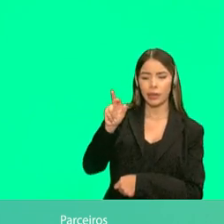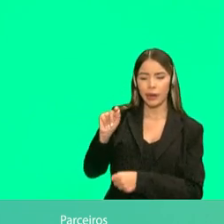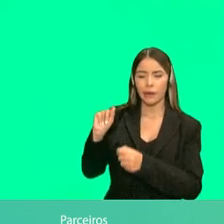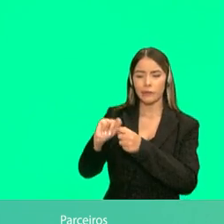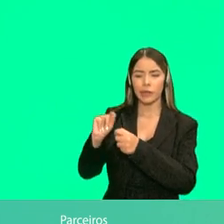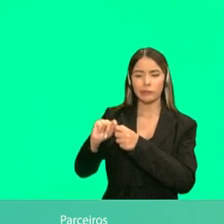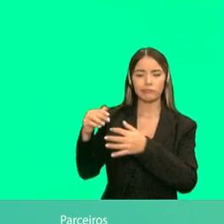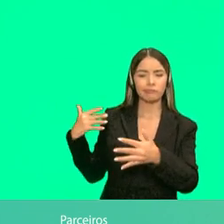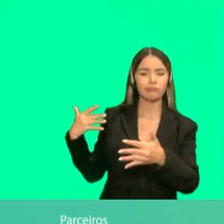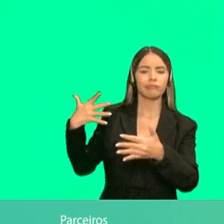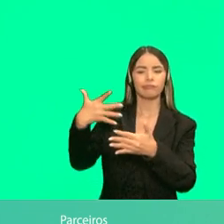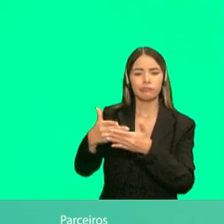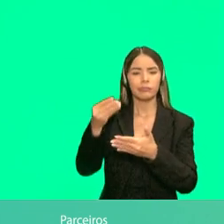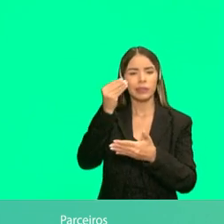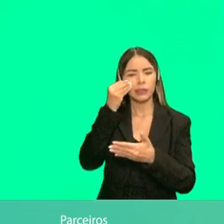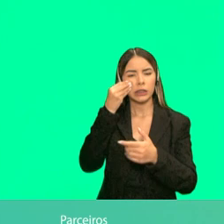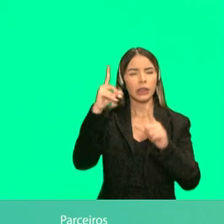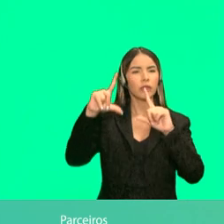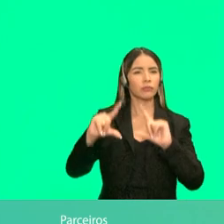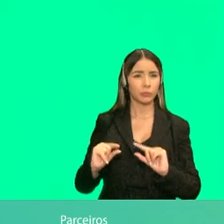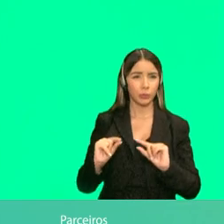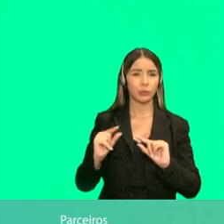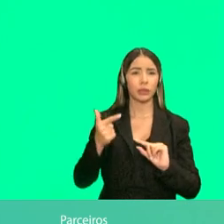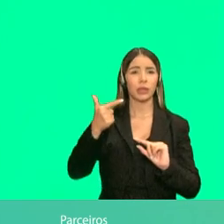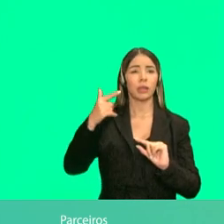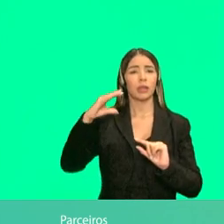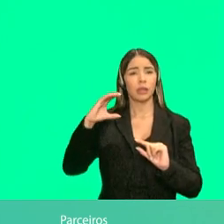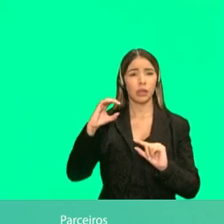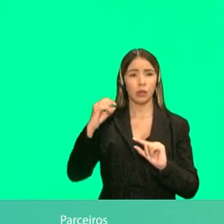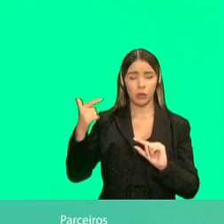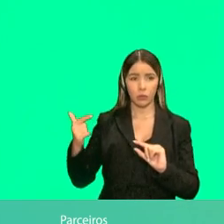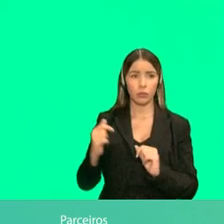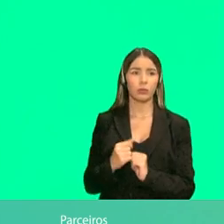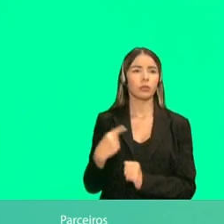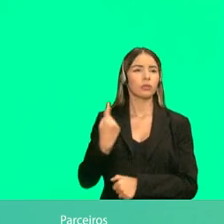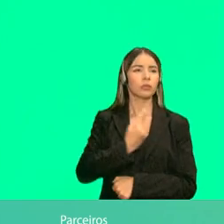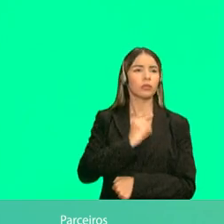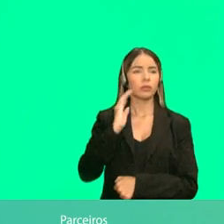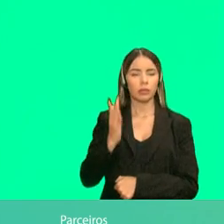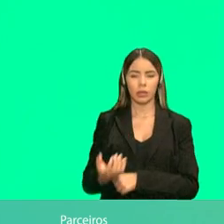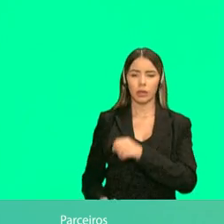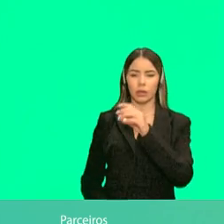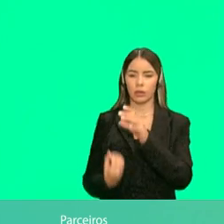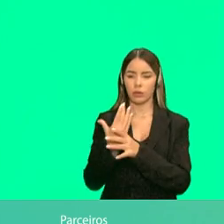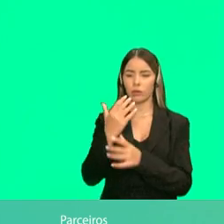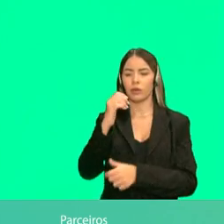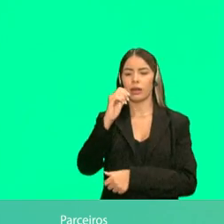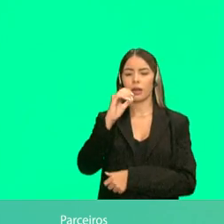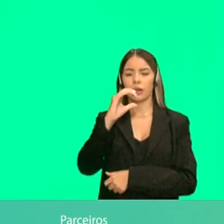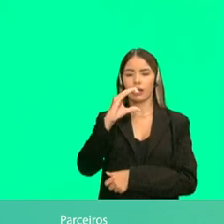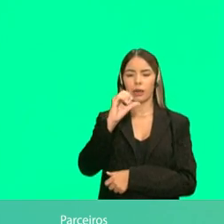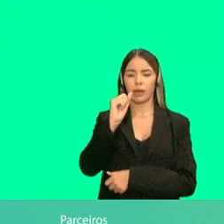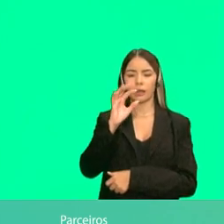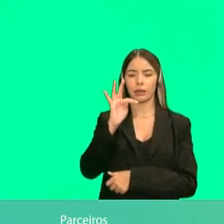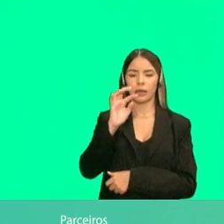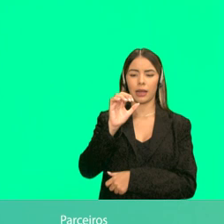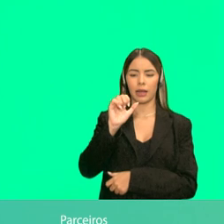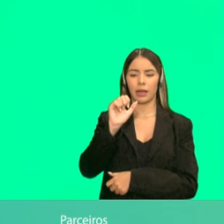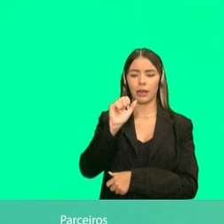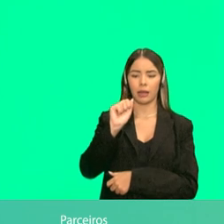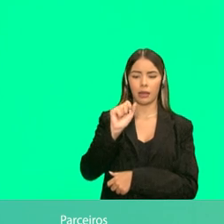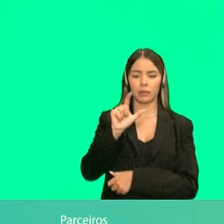for nitric acid. So we've reduced 45% of our carbon equivalent emissions from 2005